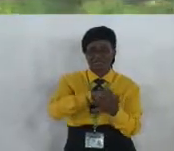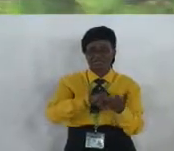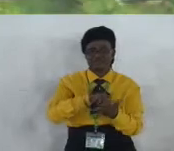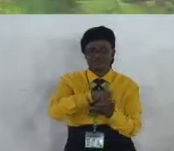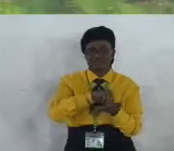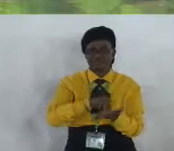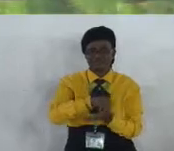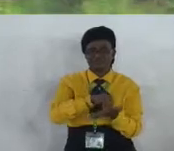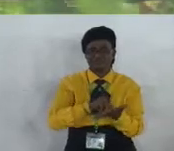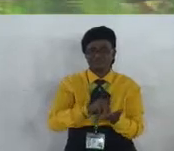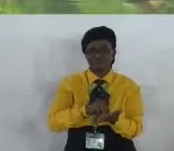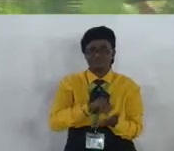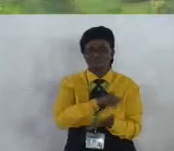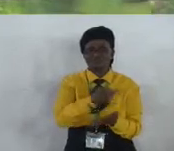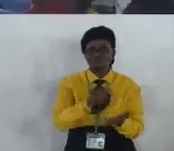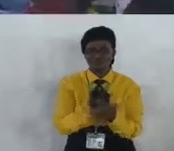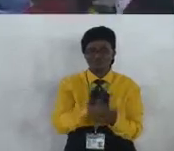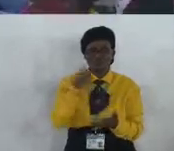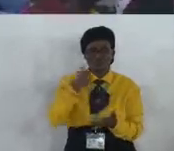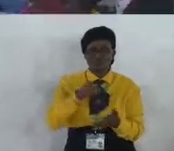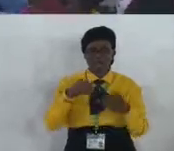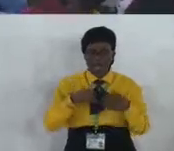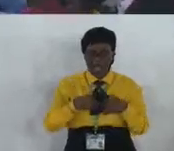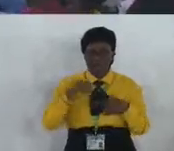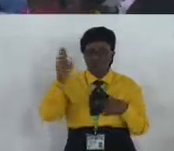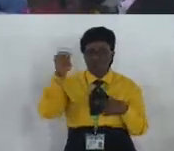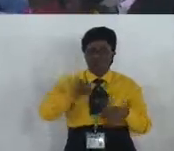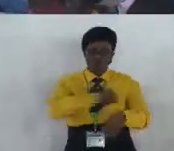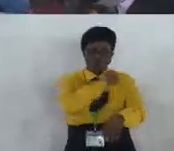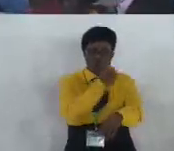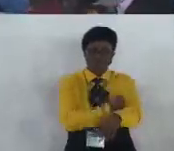To those who have no strength, you give strength.